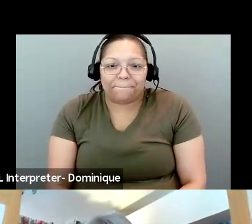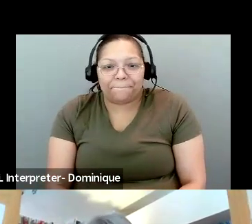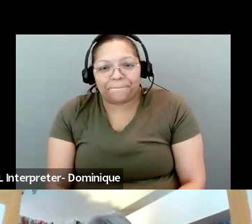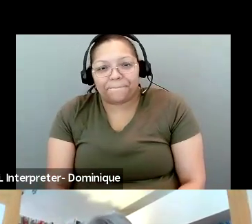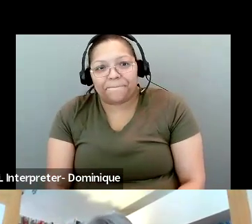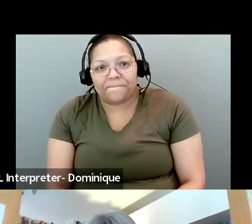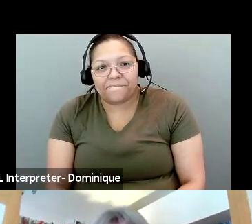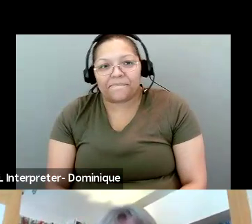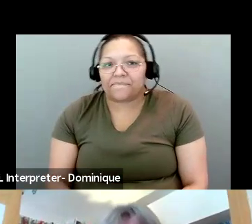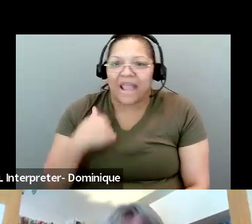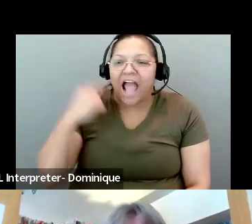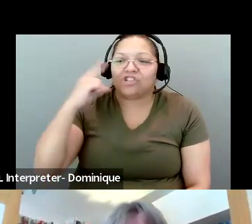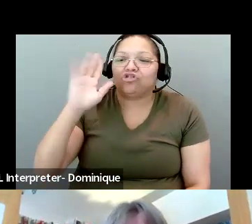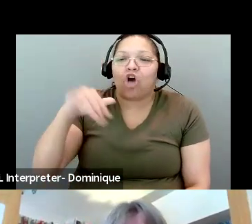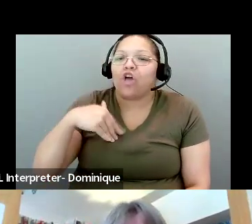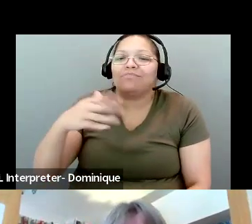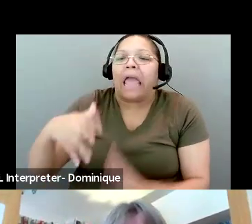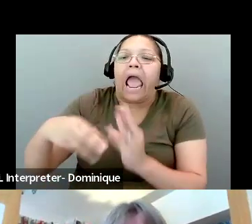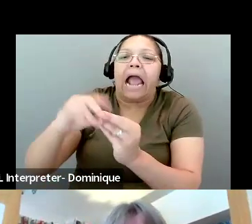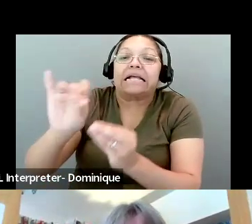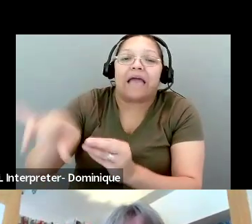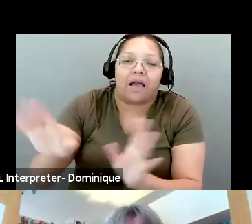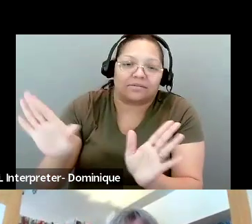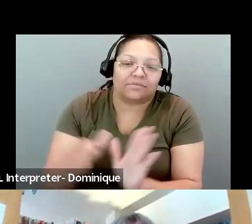Anyway, I just thought I'd throw that in there.